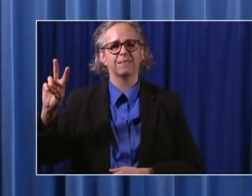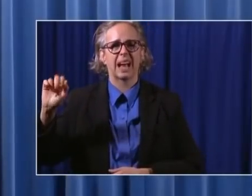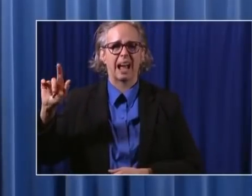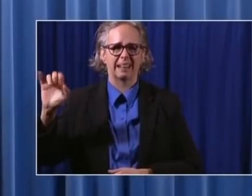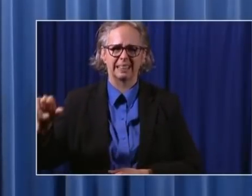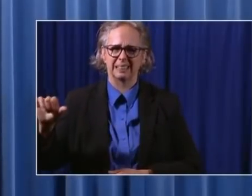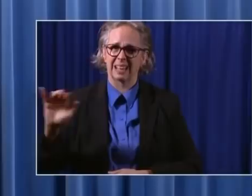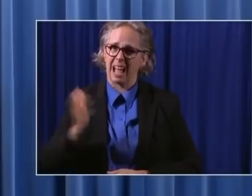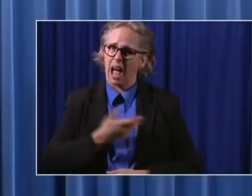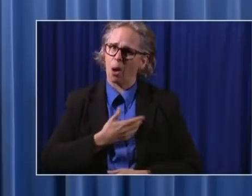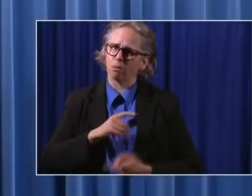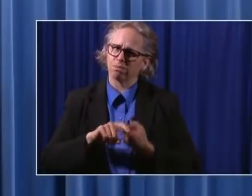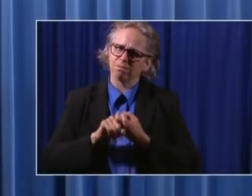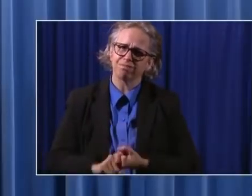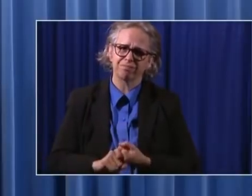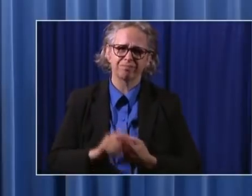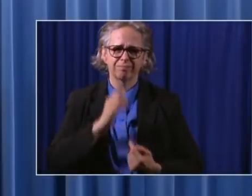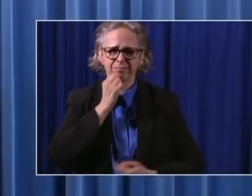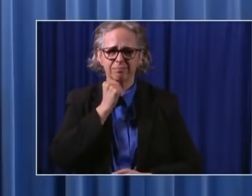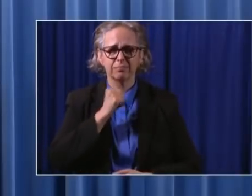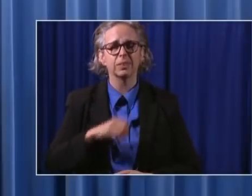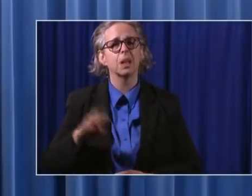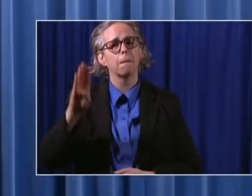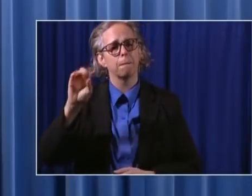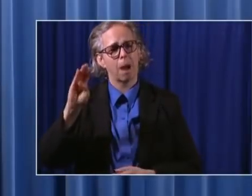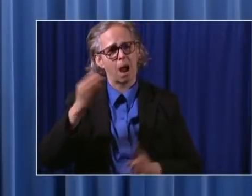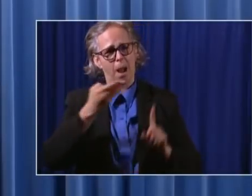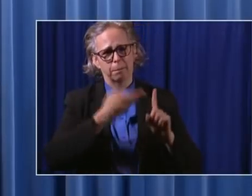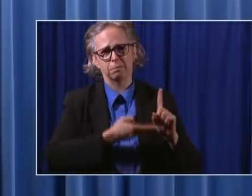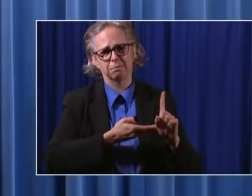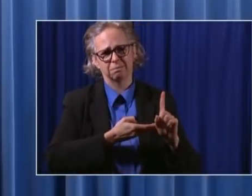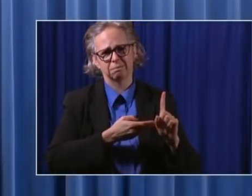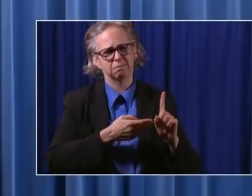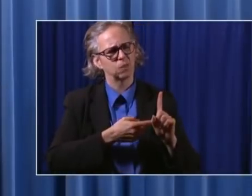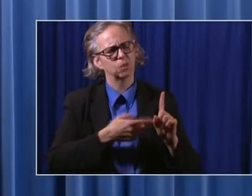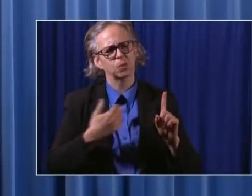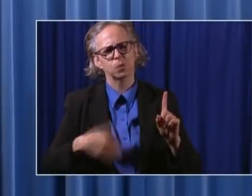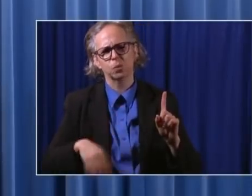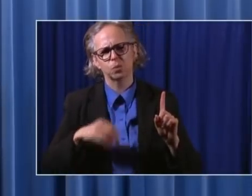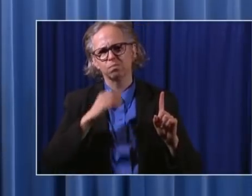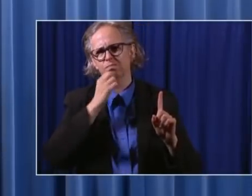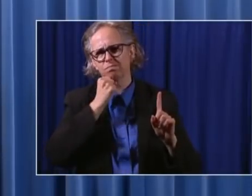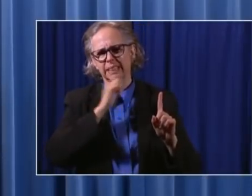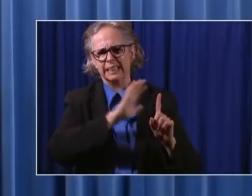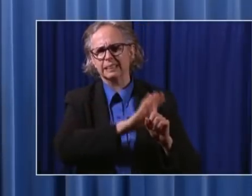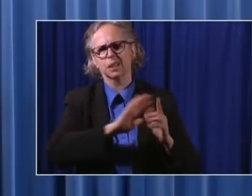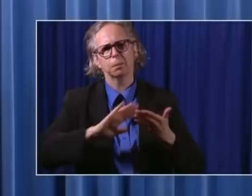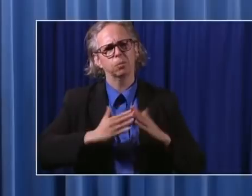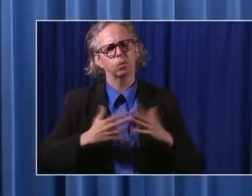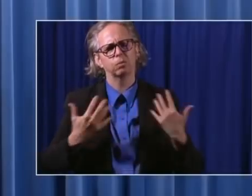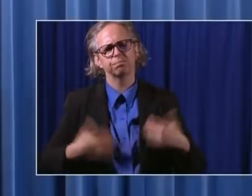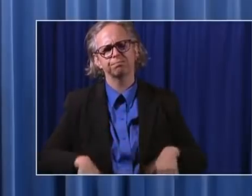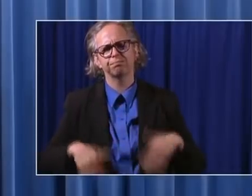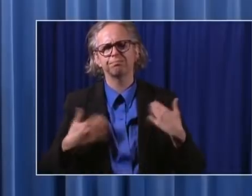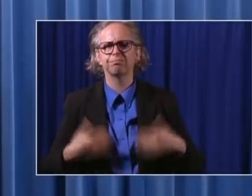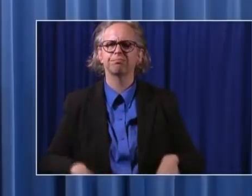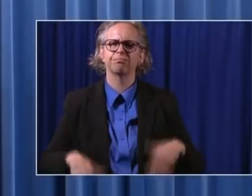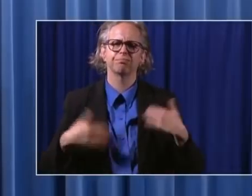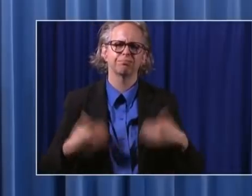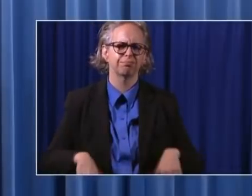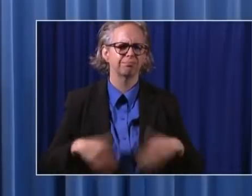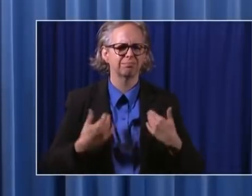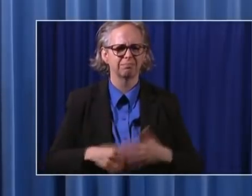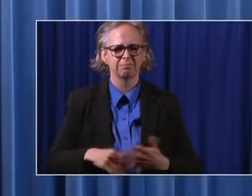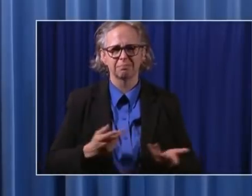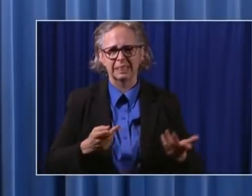Mills had a true vision for his community. He really saw the future and